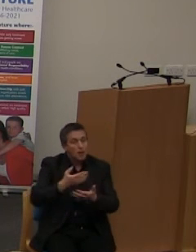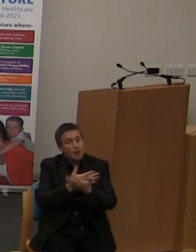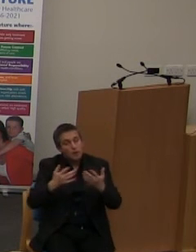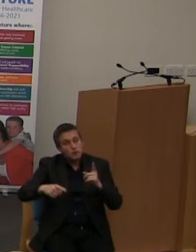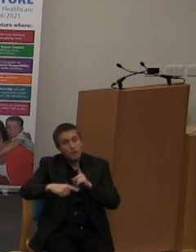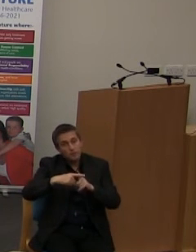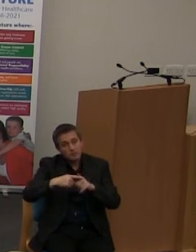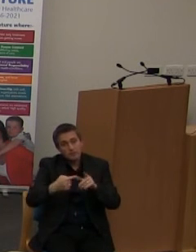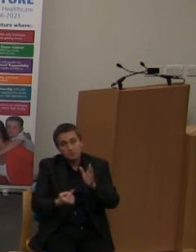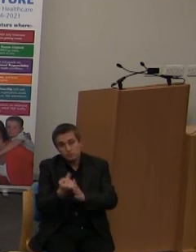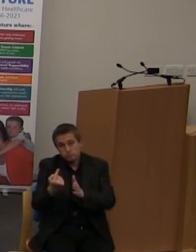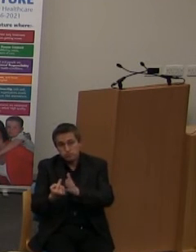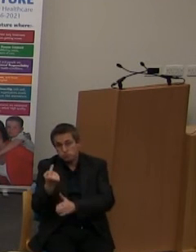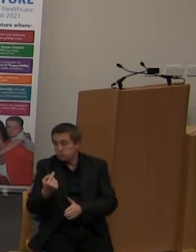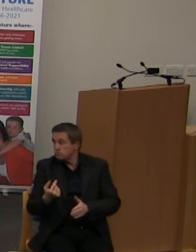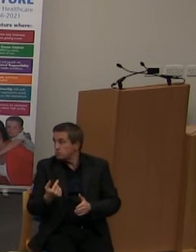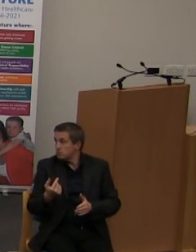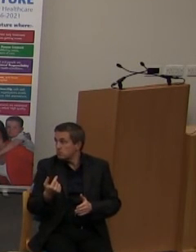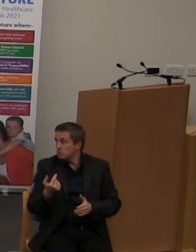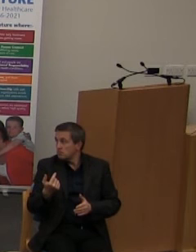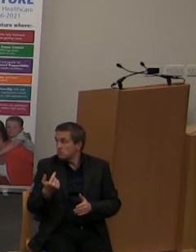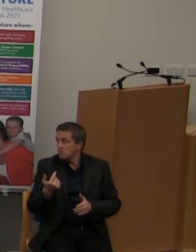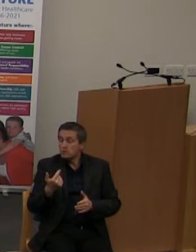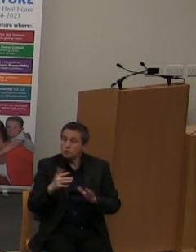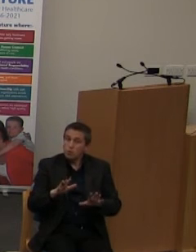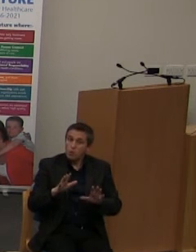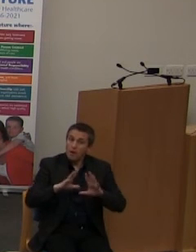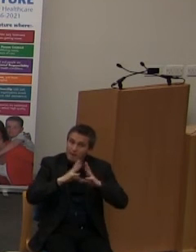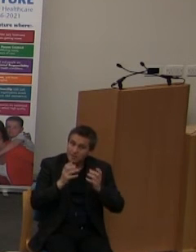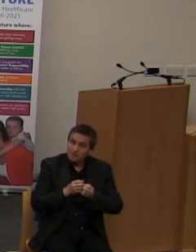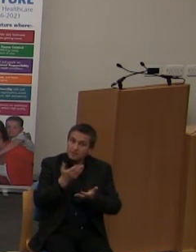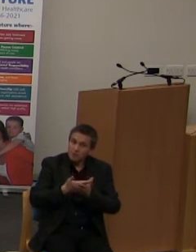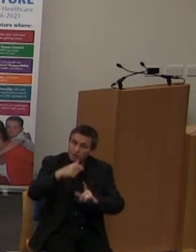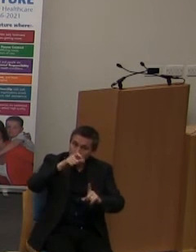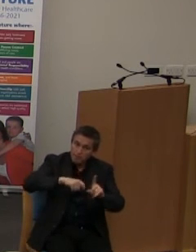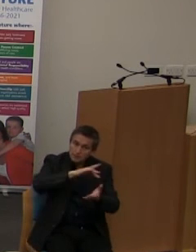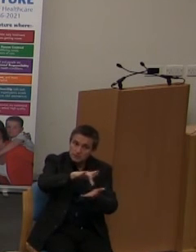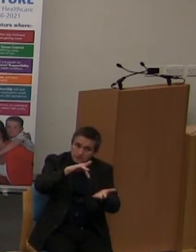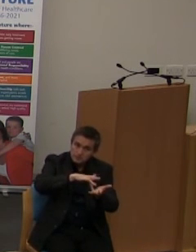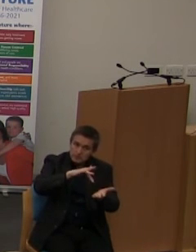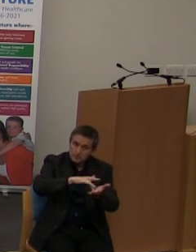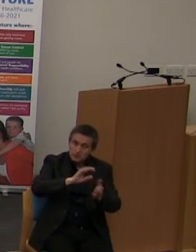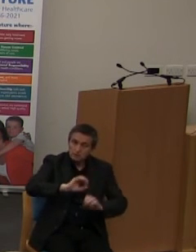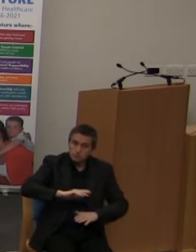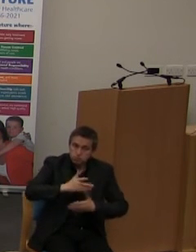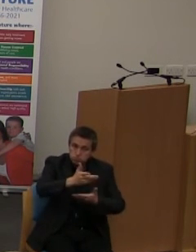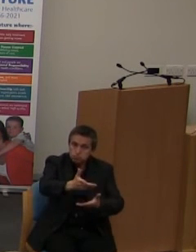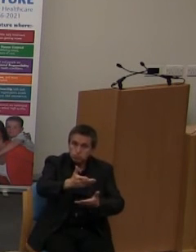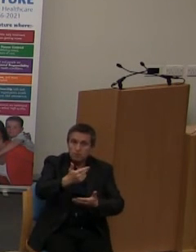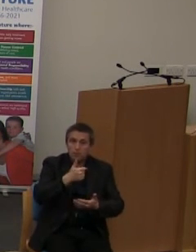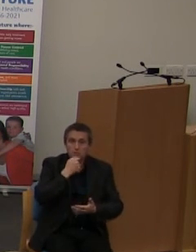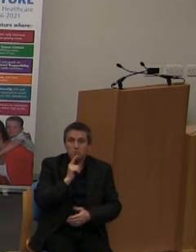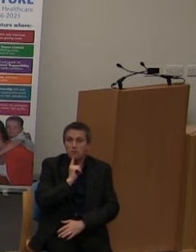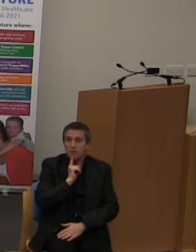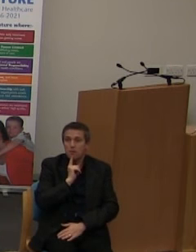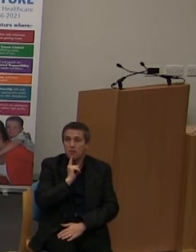in the face of that very real challenge, and actually it's very patient-centred, very patient-focused, and delivering well for people as well.